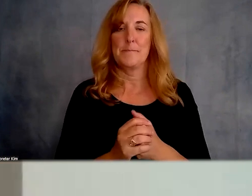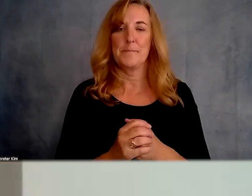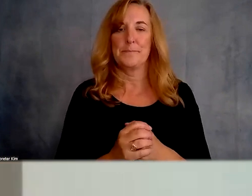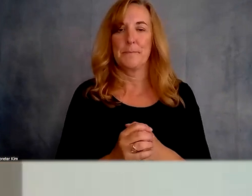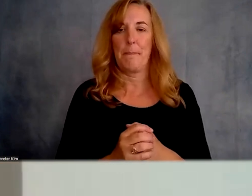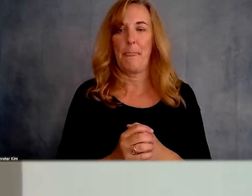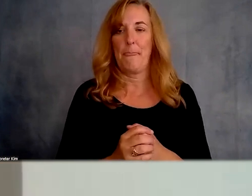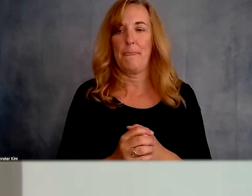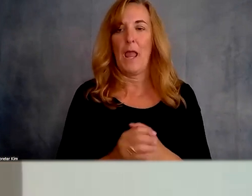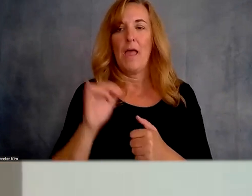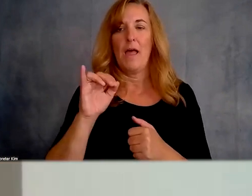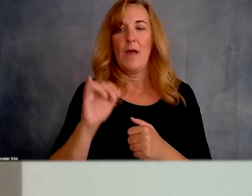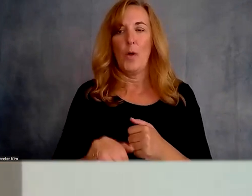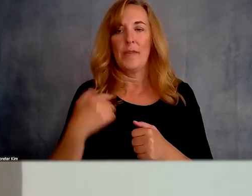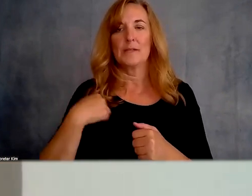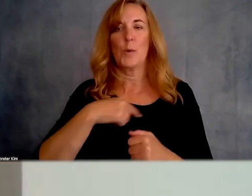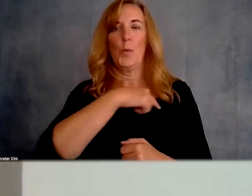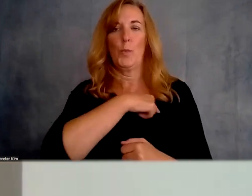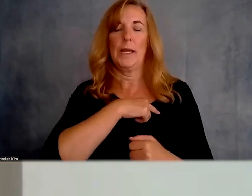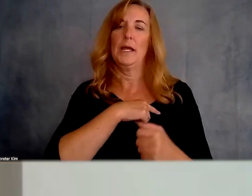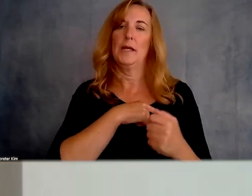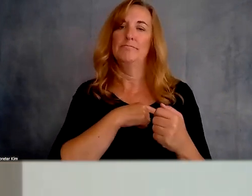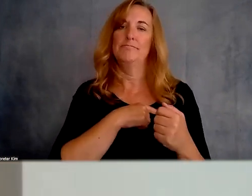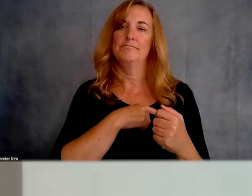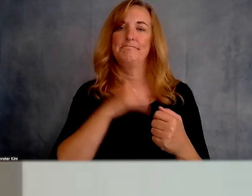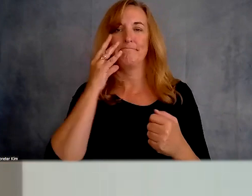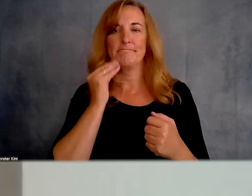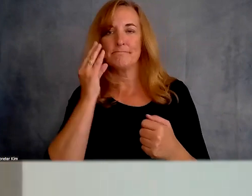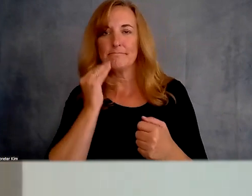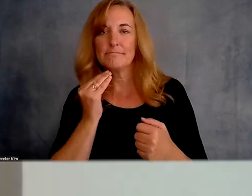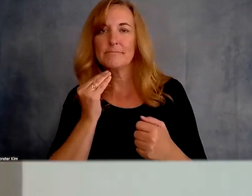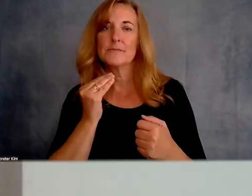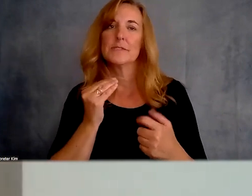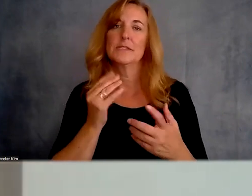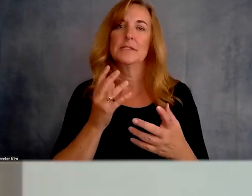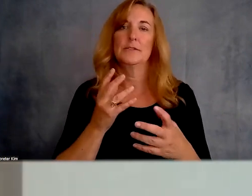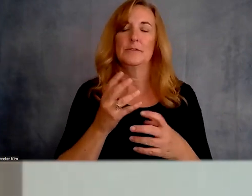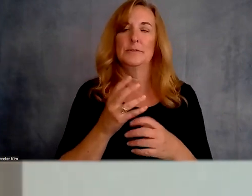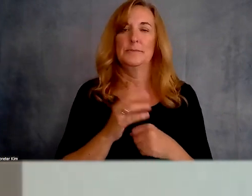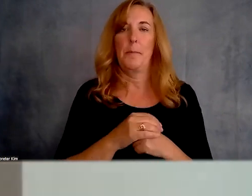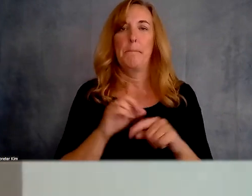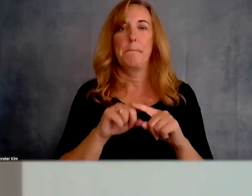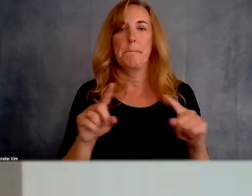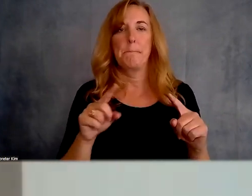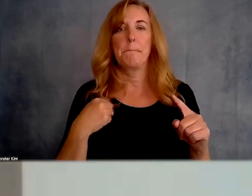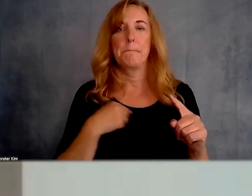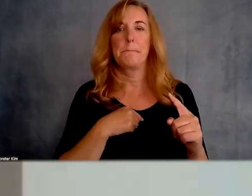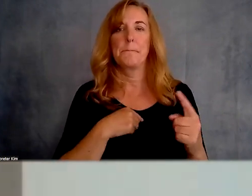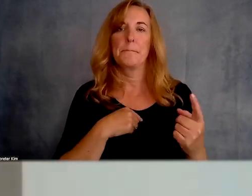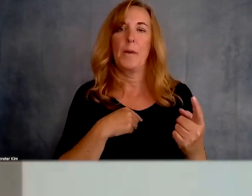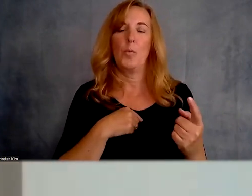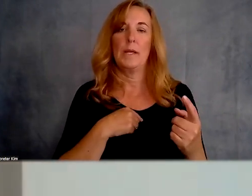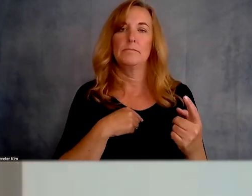as we had gone through a different line to a checkout line, but we met heading out the